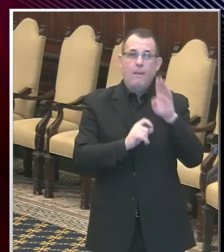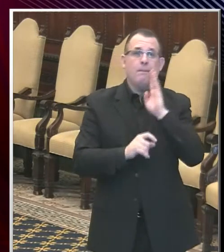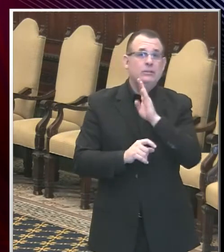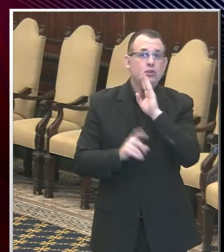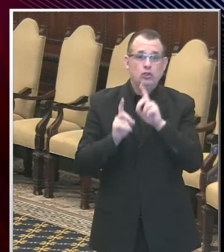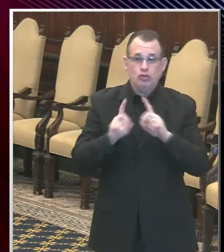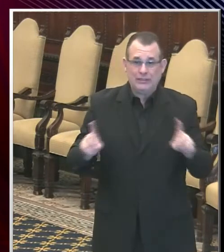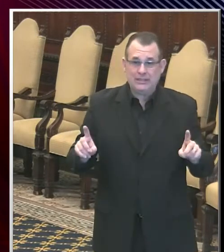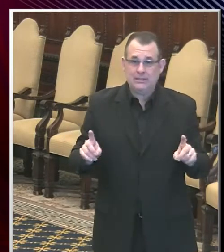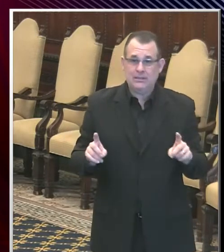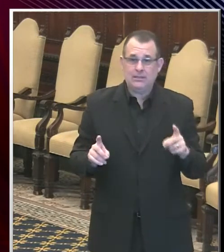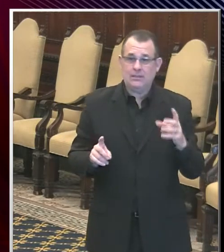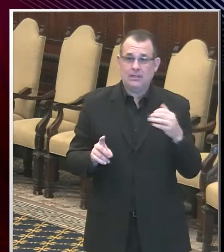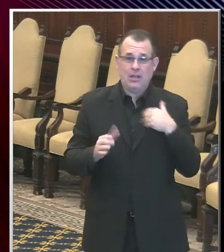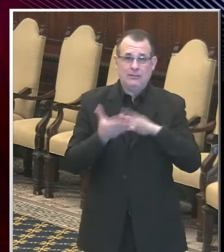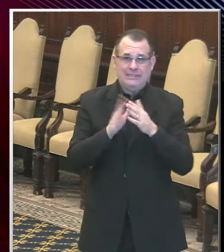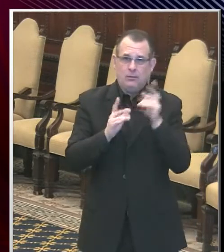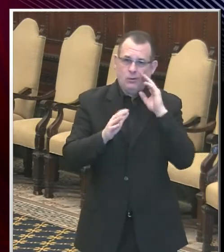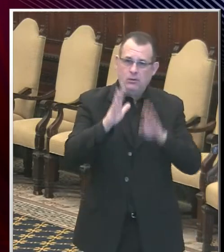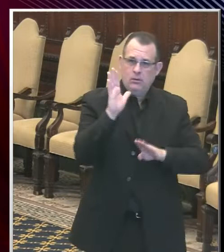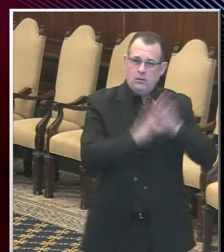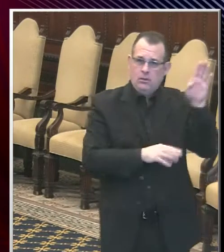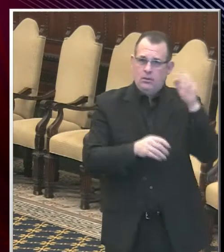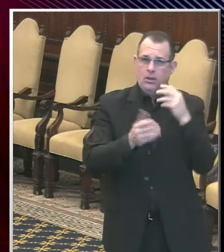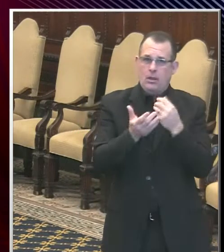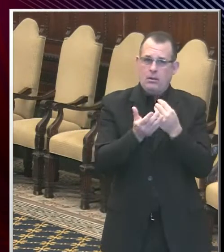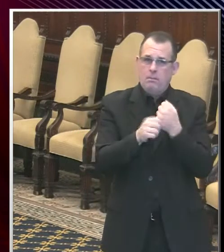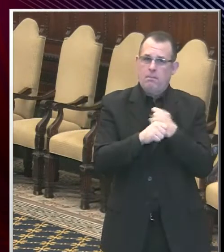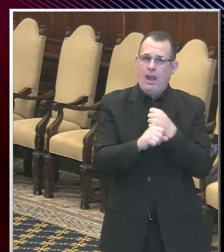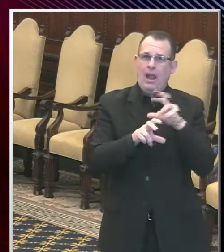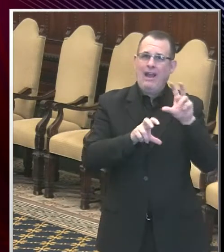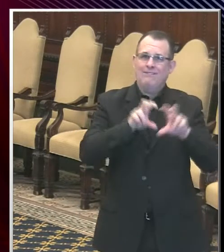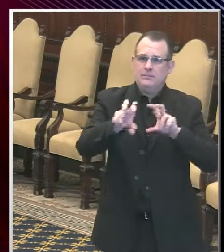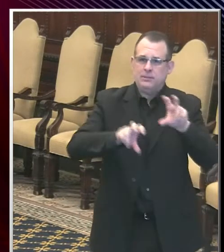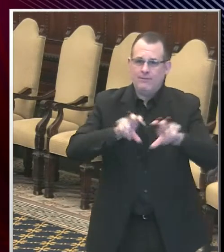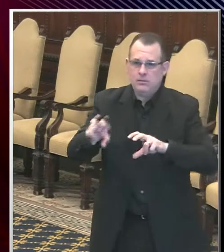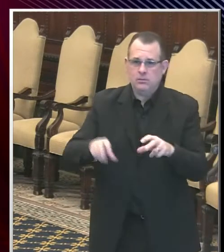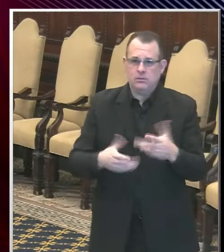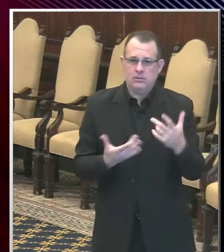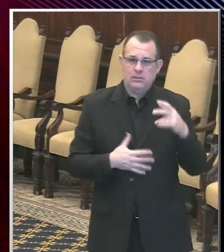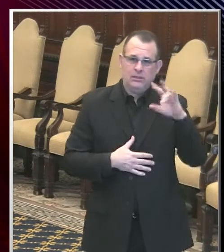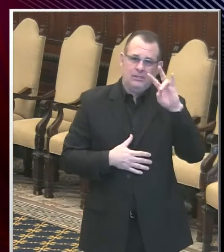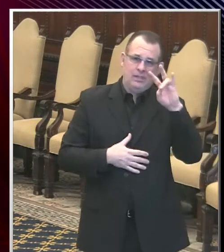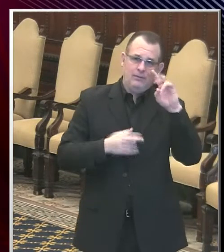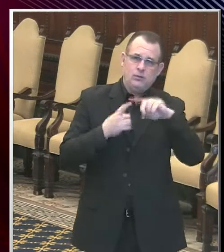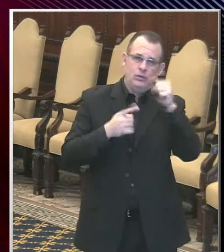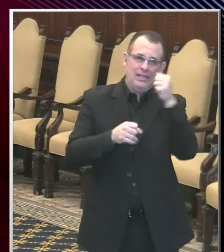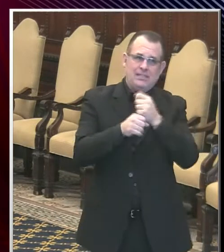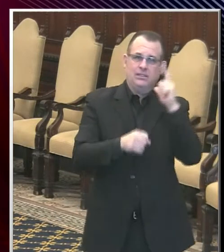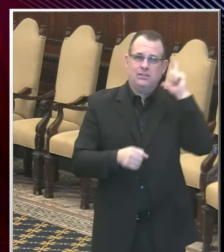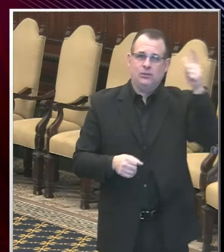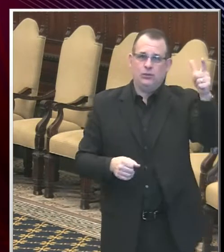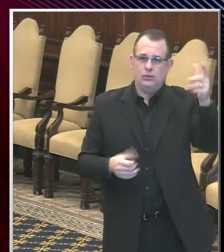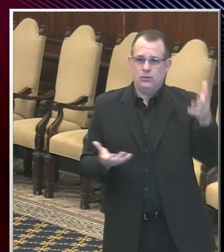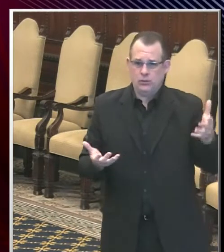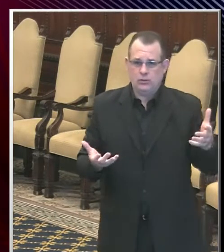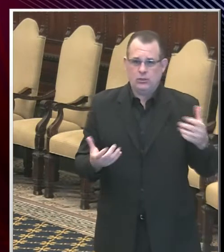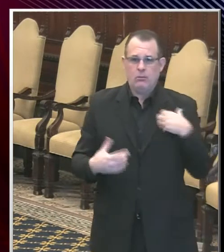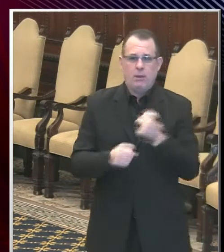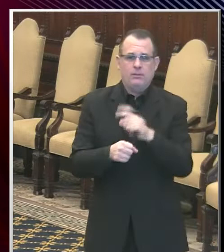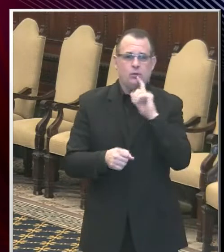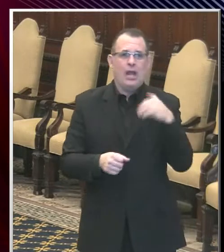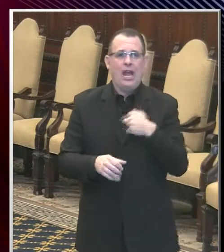And if we don't make these investments now, 7, 8, 10 years from now, we're going to suffer as a result of it. We wanted to make sure that our kids